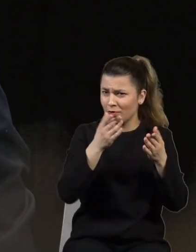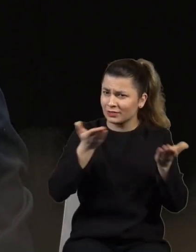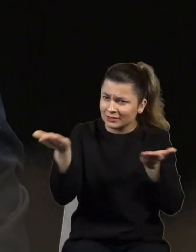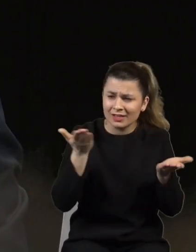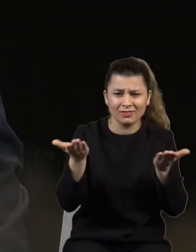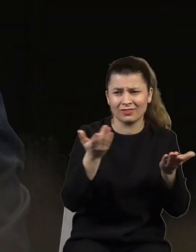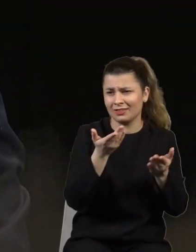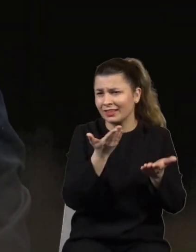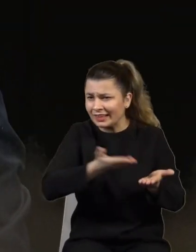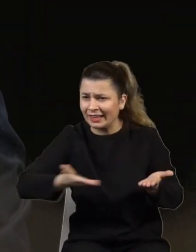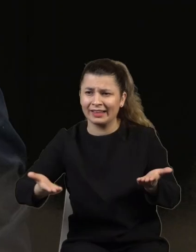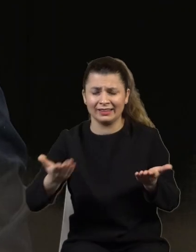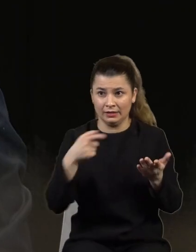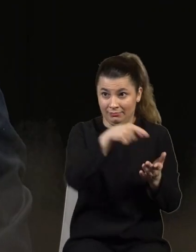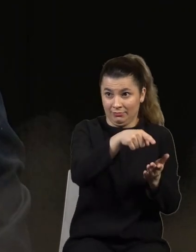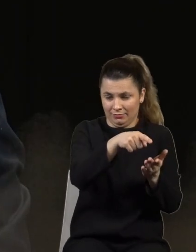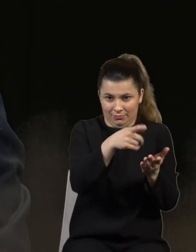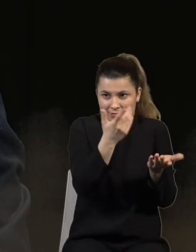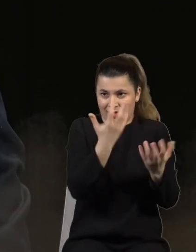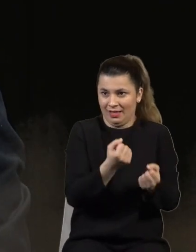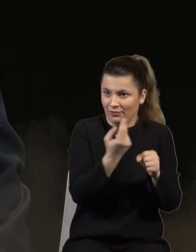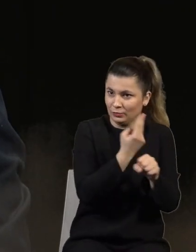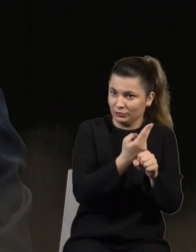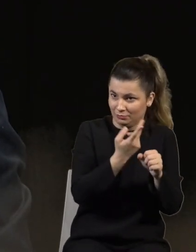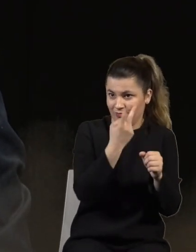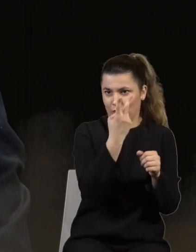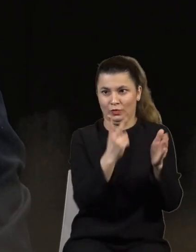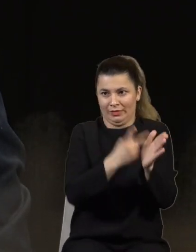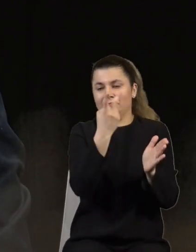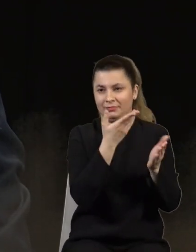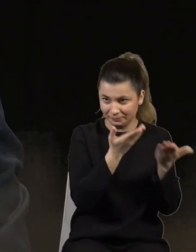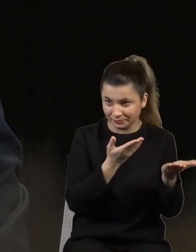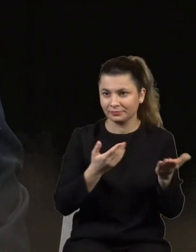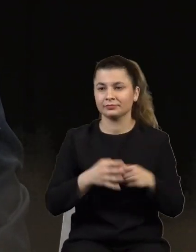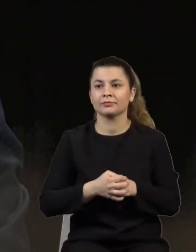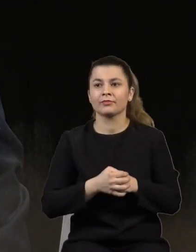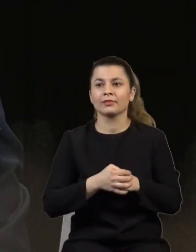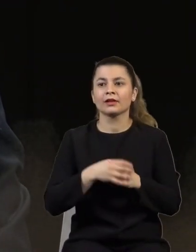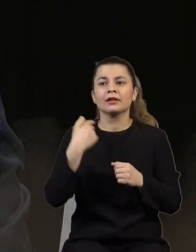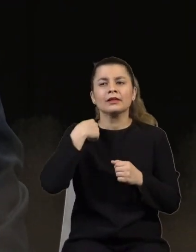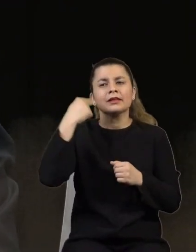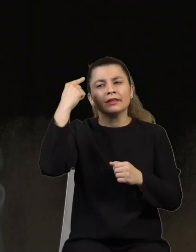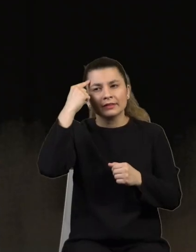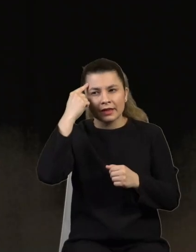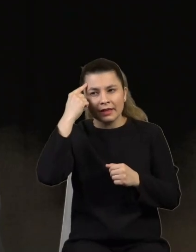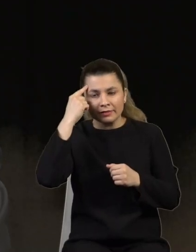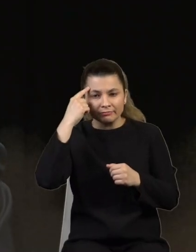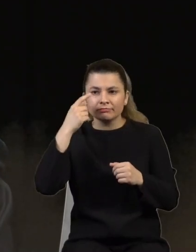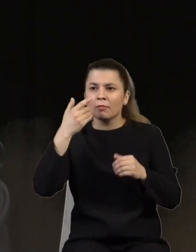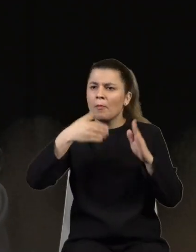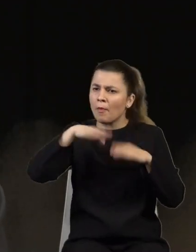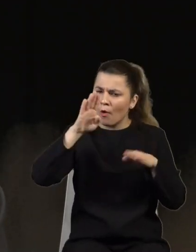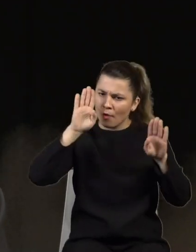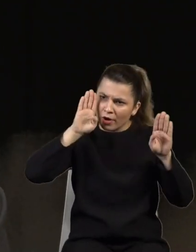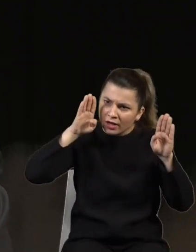we should elaborate on dedicated instruments or programs to support dual use, like